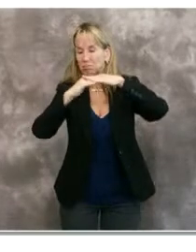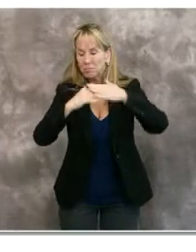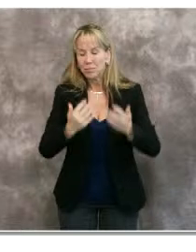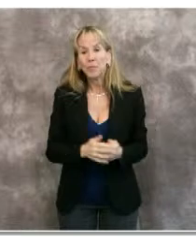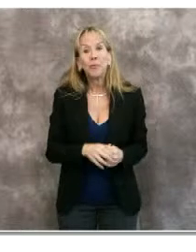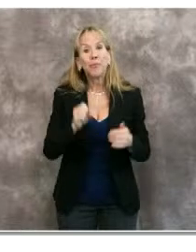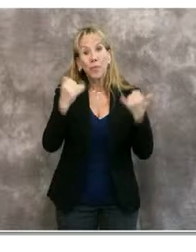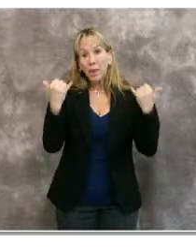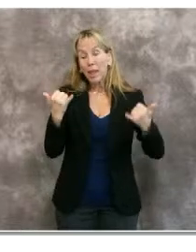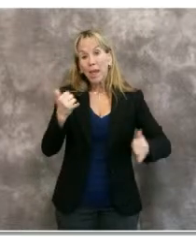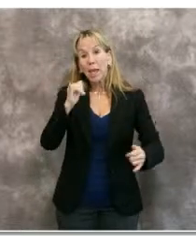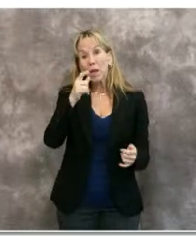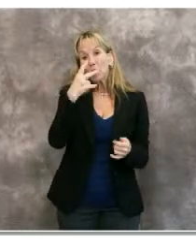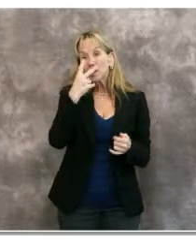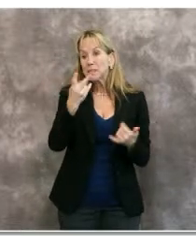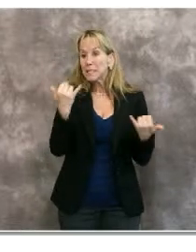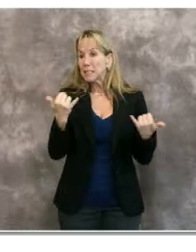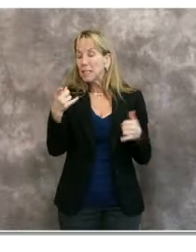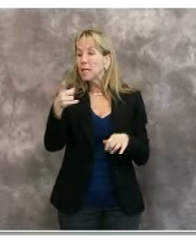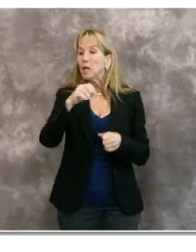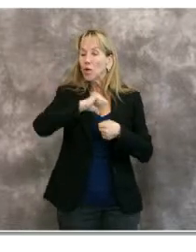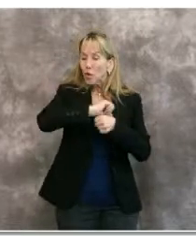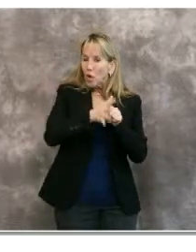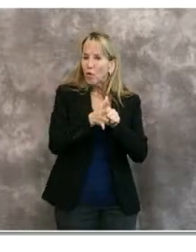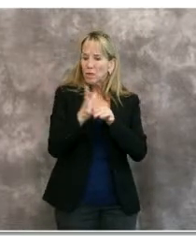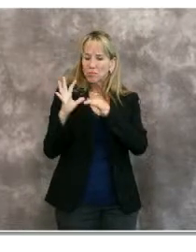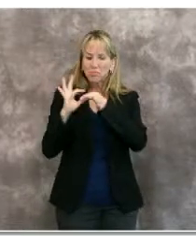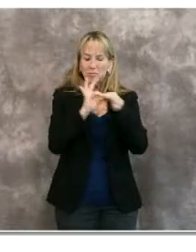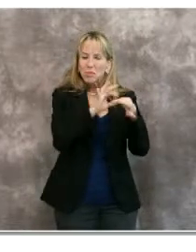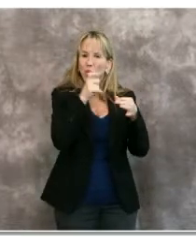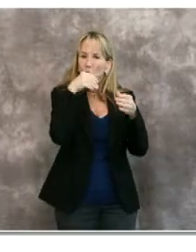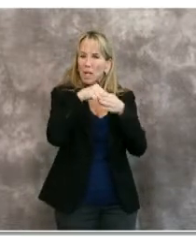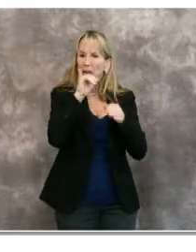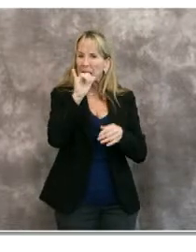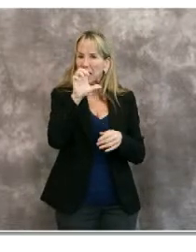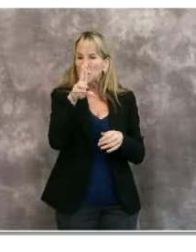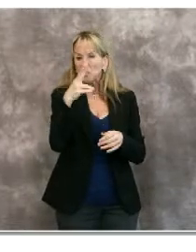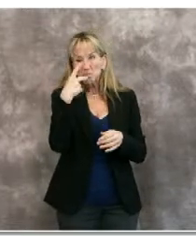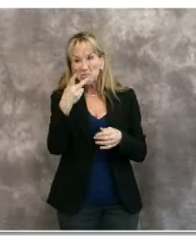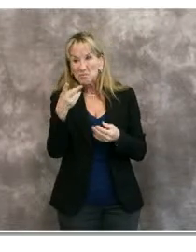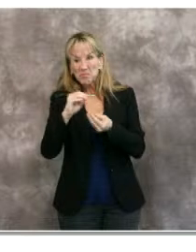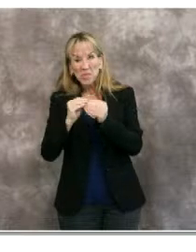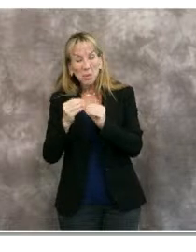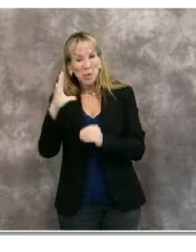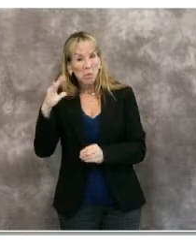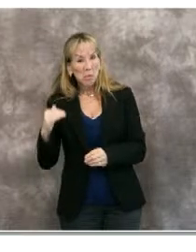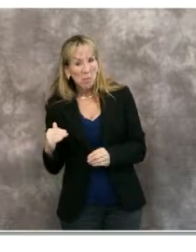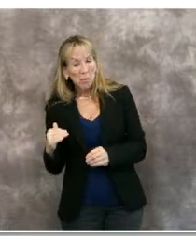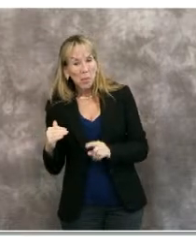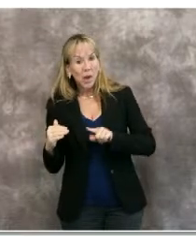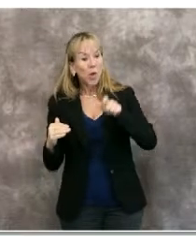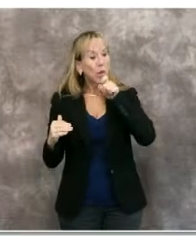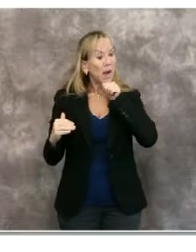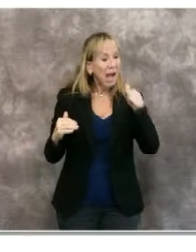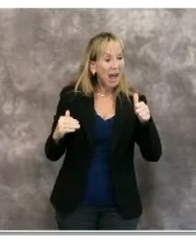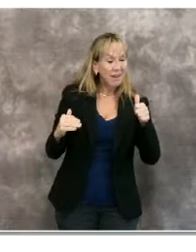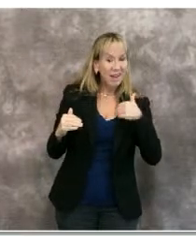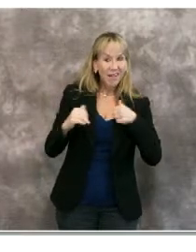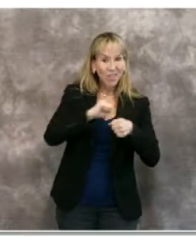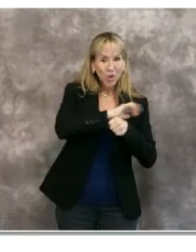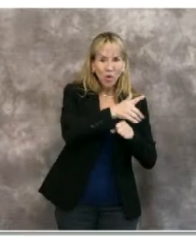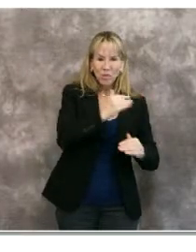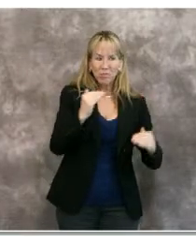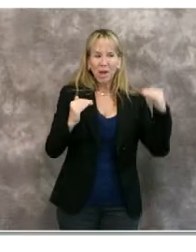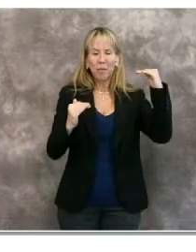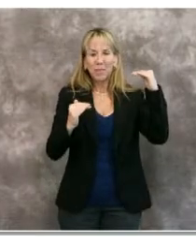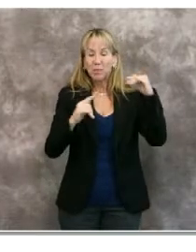for today. Again, you see the COVID-related ICUs down just a little bit, non-COVID ICUs up just a little bit, which brings us